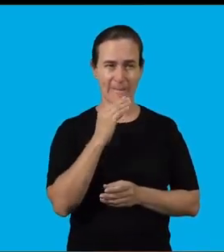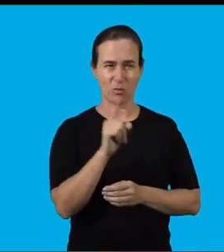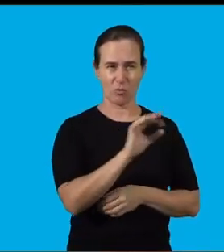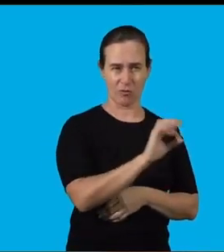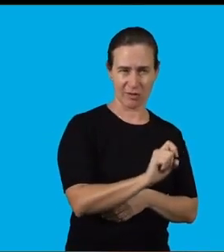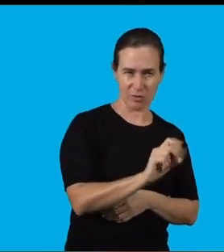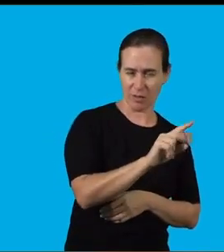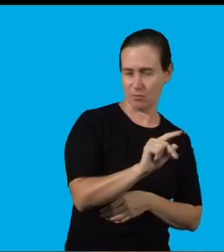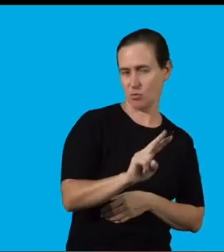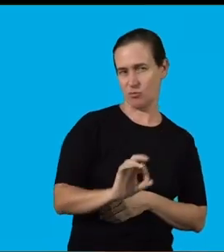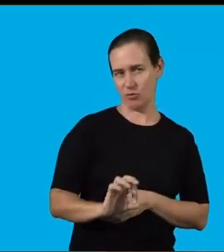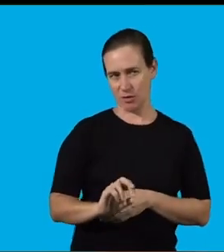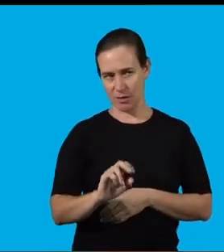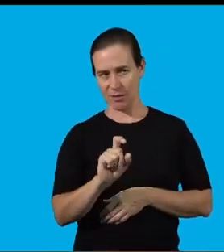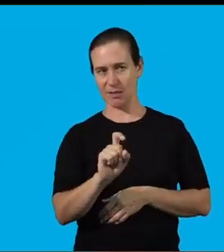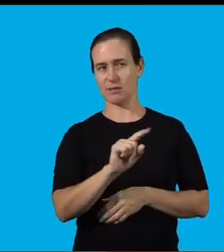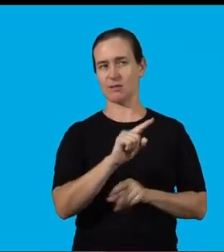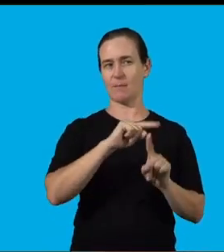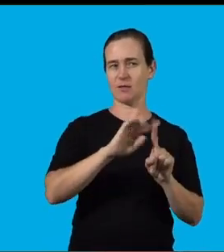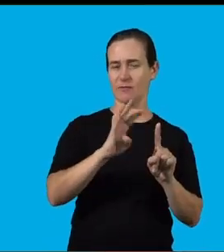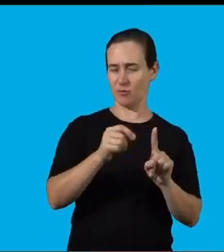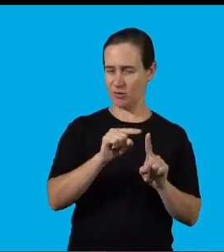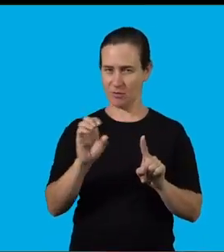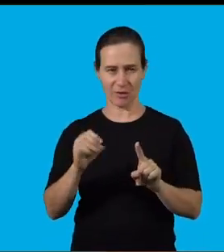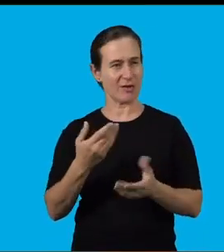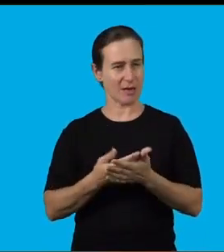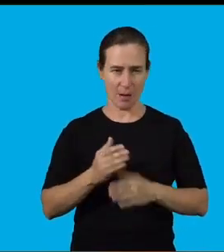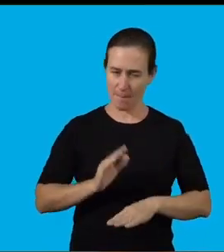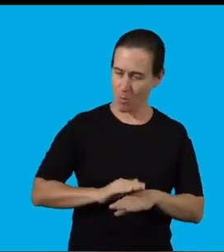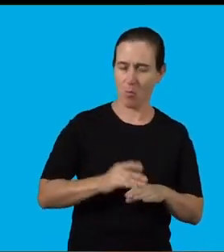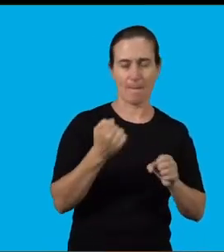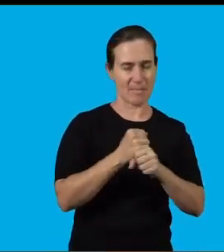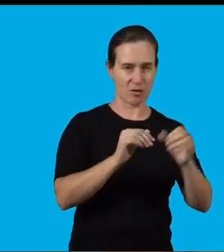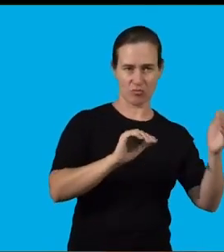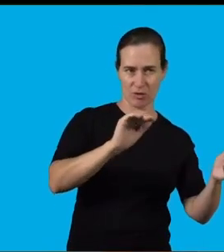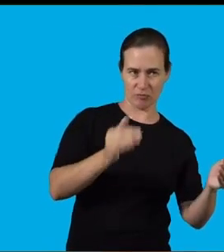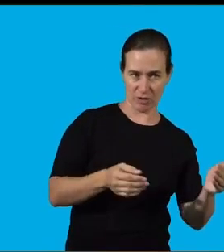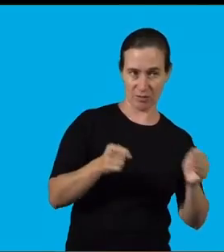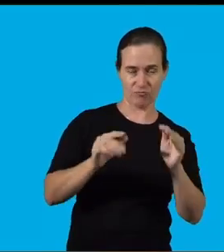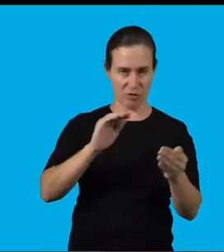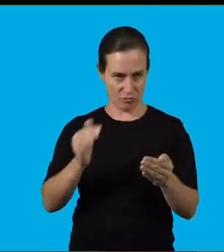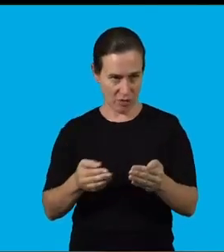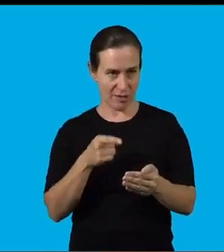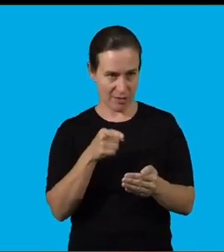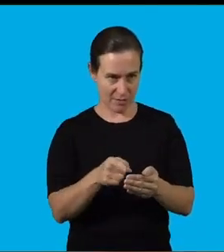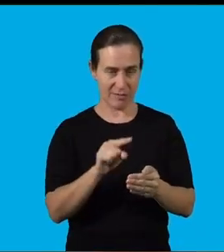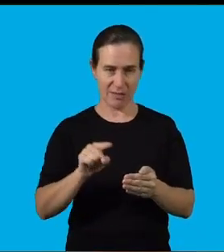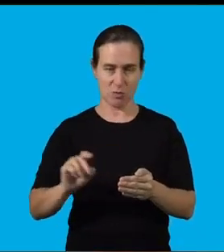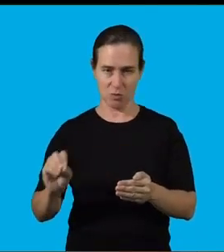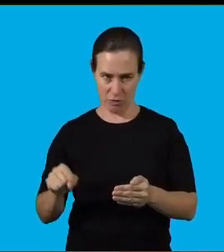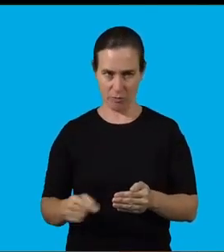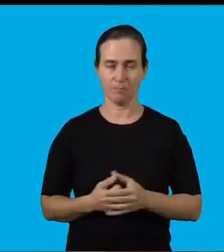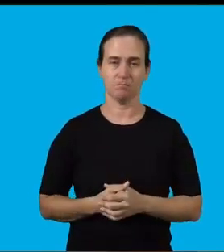3x squared minus 23x plus 40. And this we can factorize further into brackets as 3x minus 8 times x